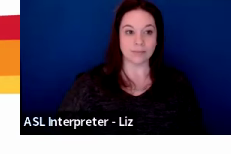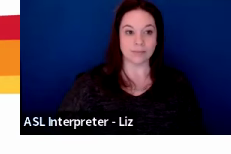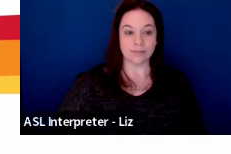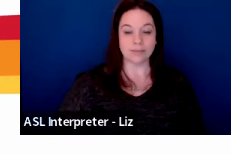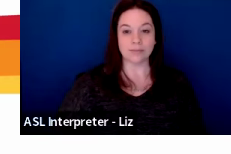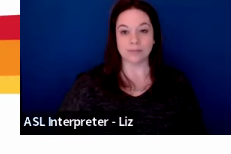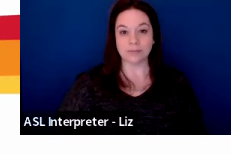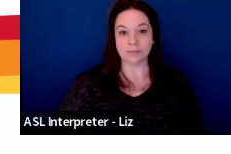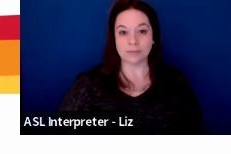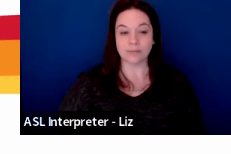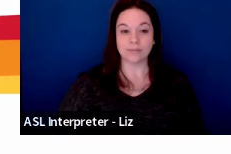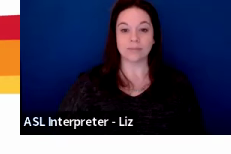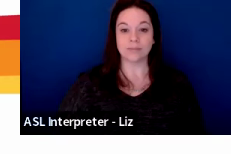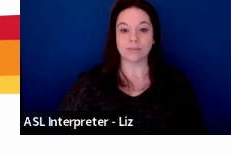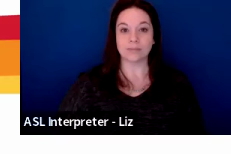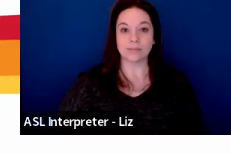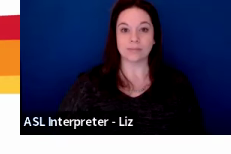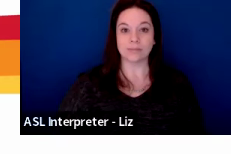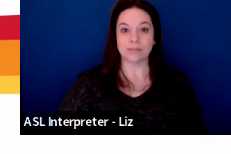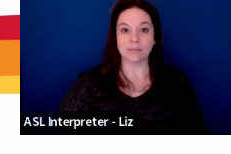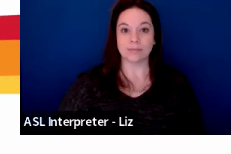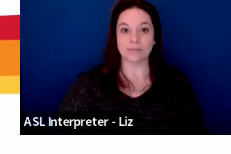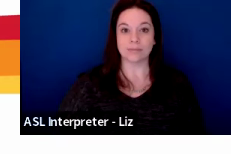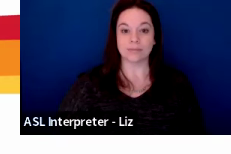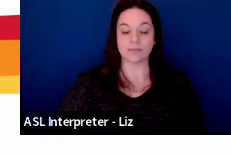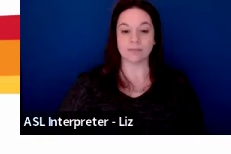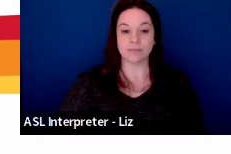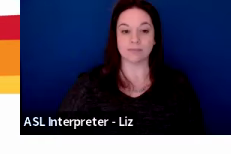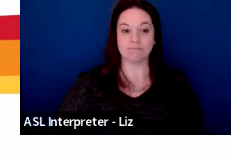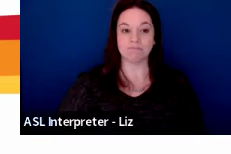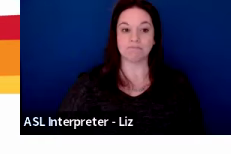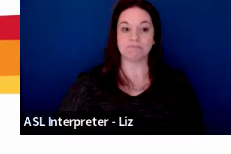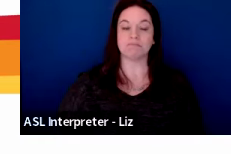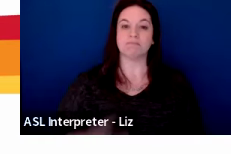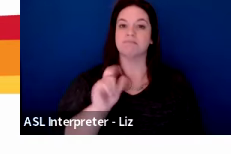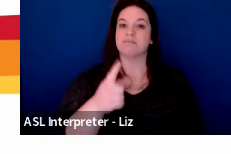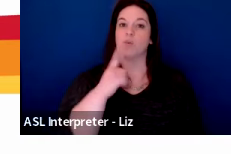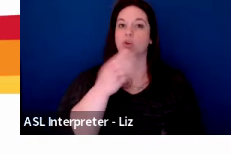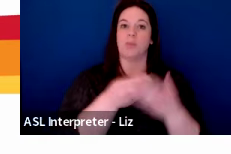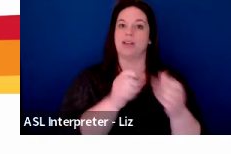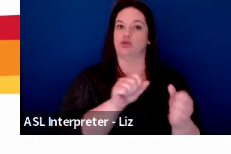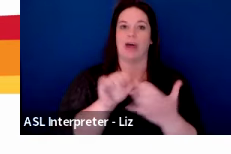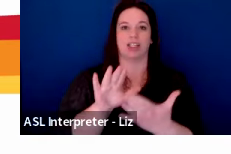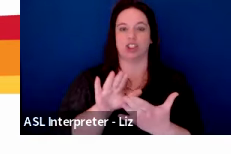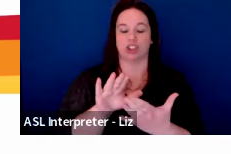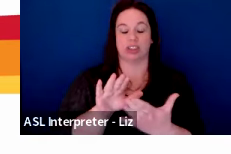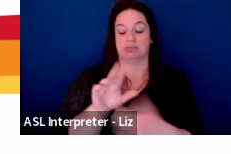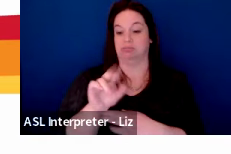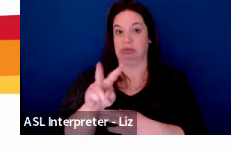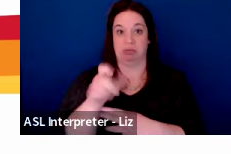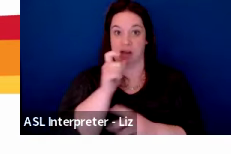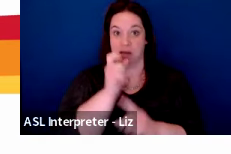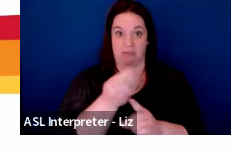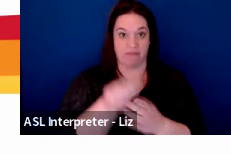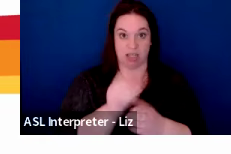And in this question is, what is your budget strategy? If it's not funded by Reeve, we want to just